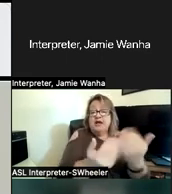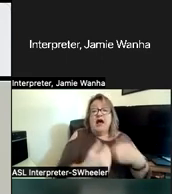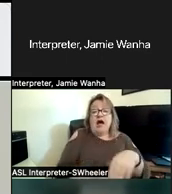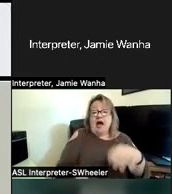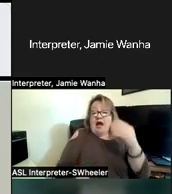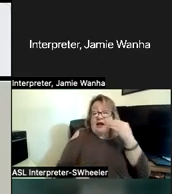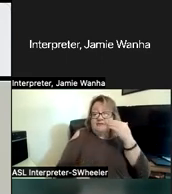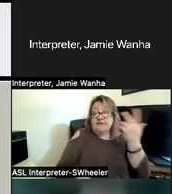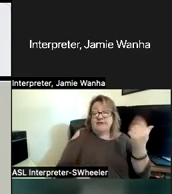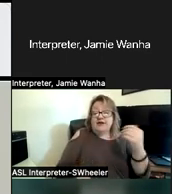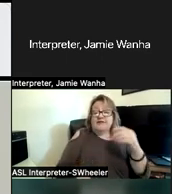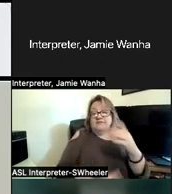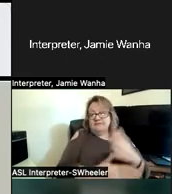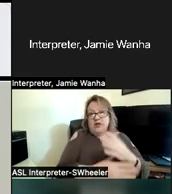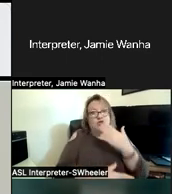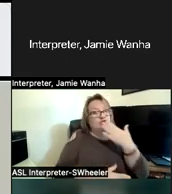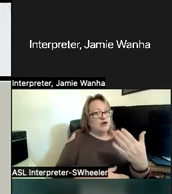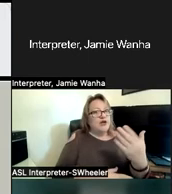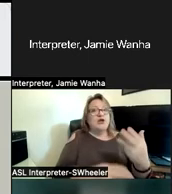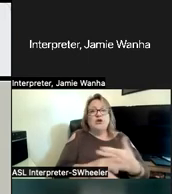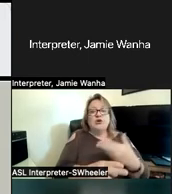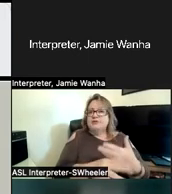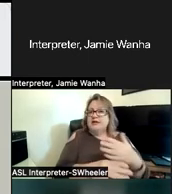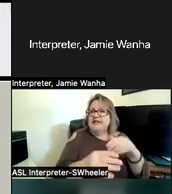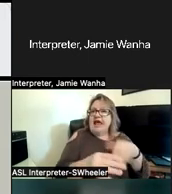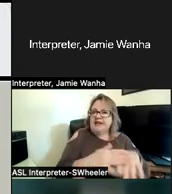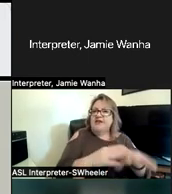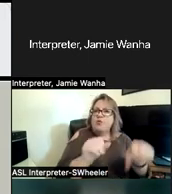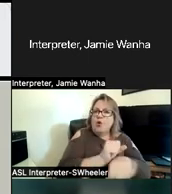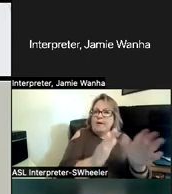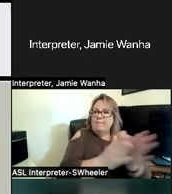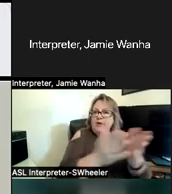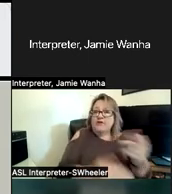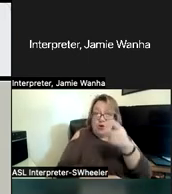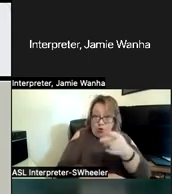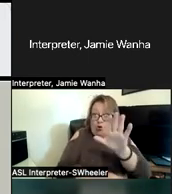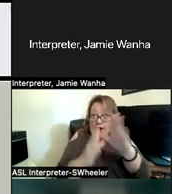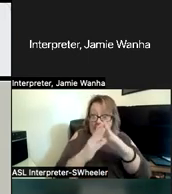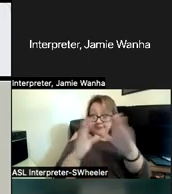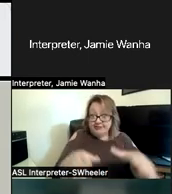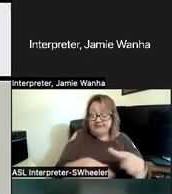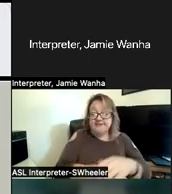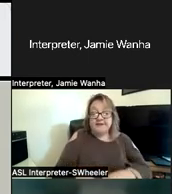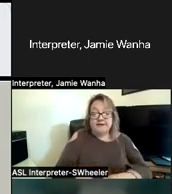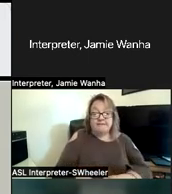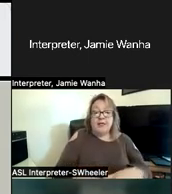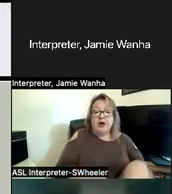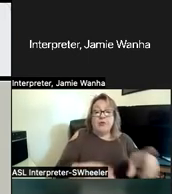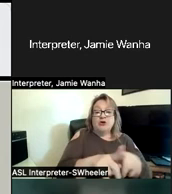the copy with you, but they're great to use as an active workbook for you and your household so you're more prepared. We also